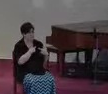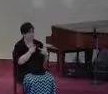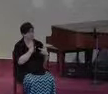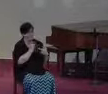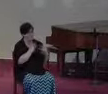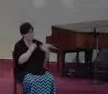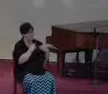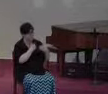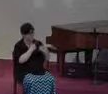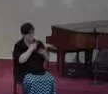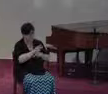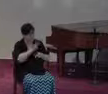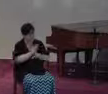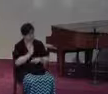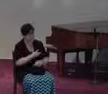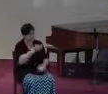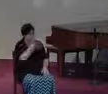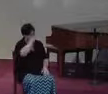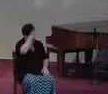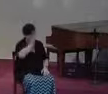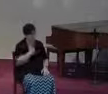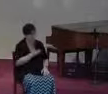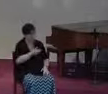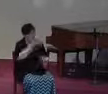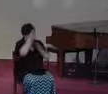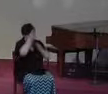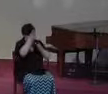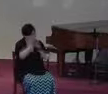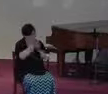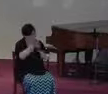for our parents, for our grandparents.